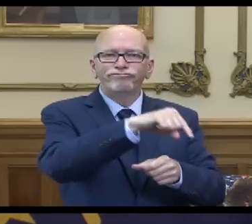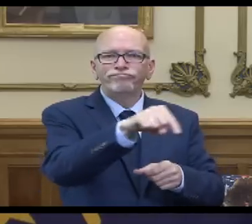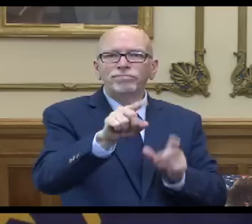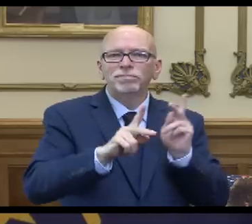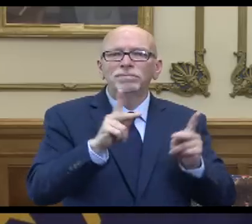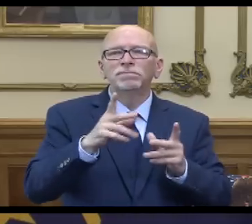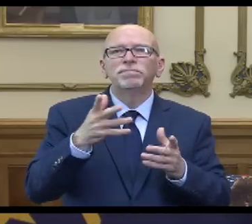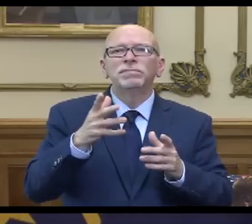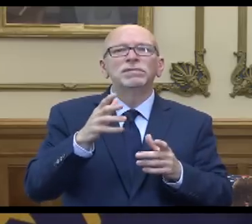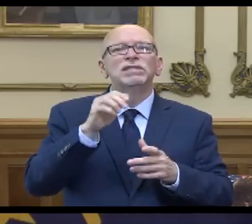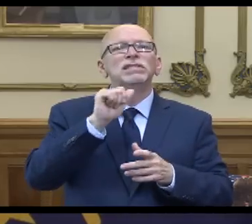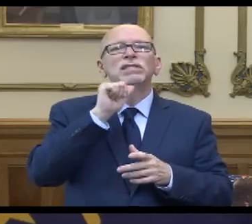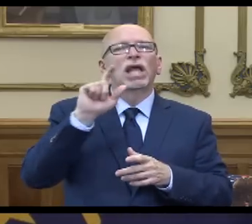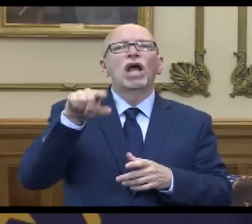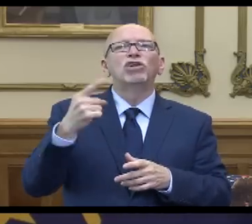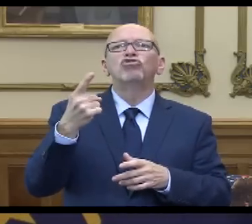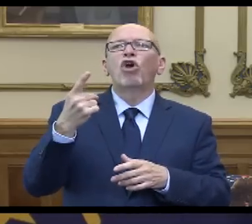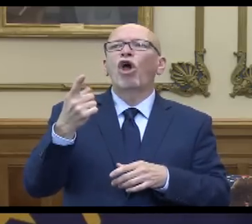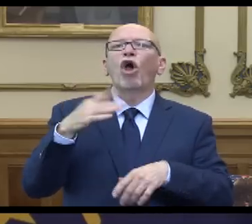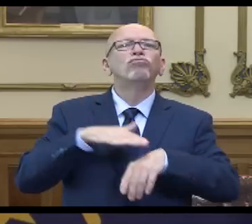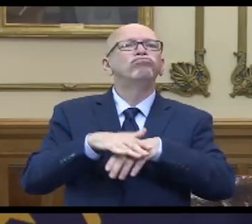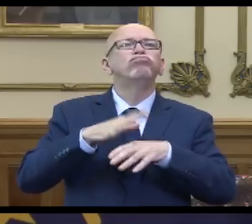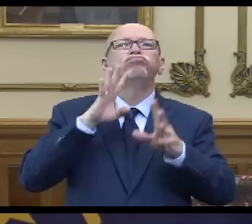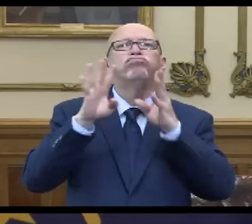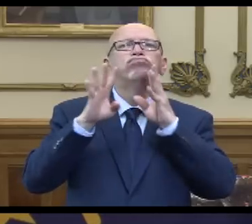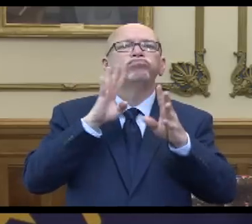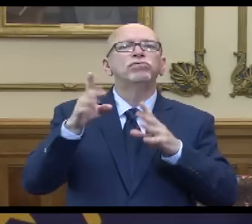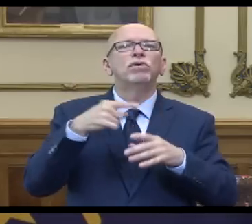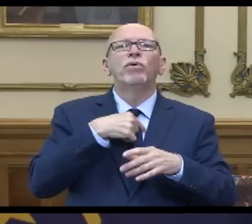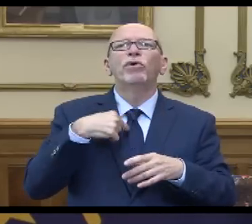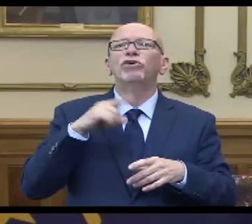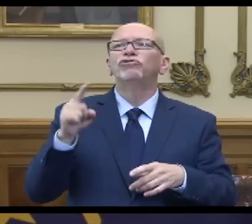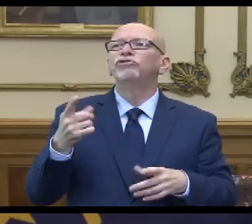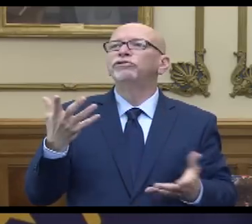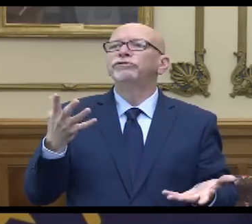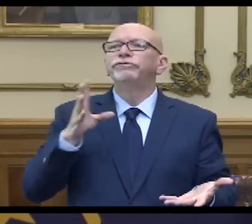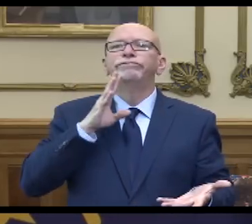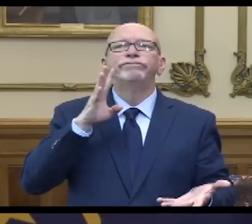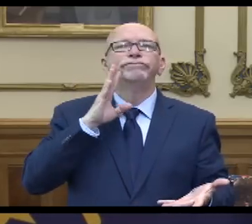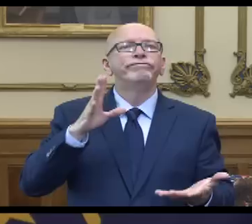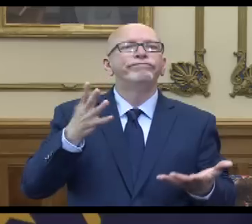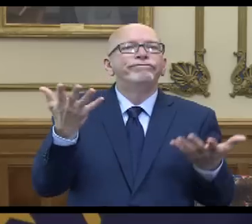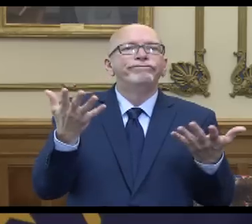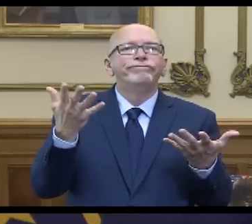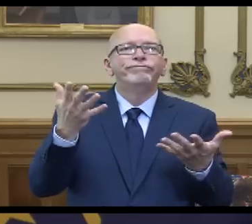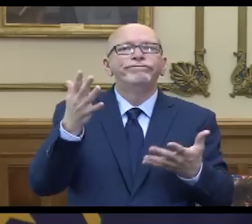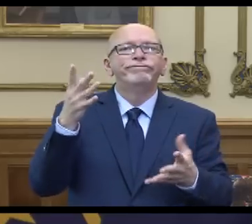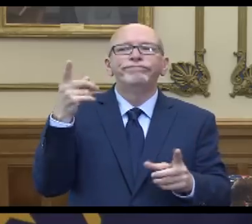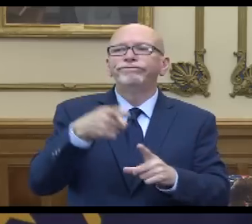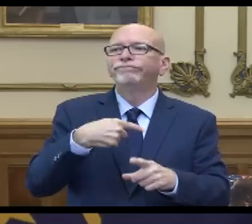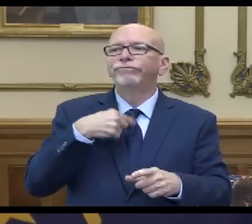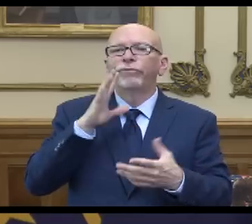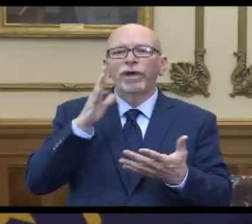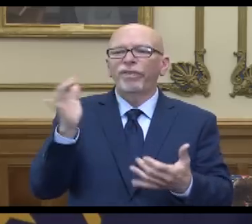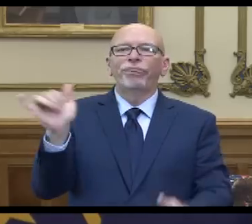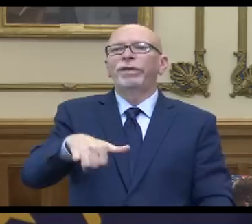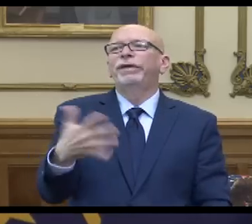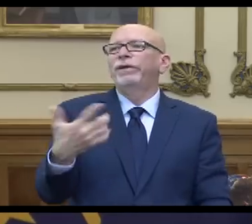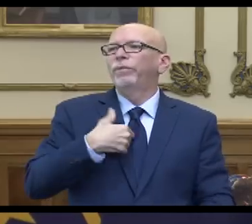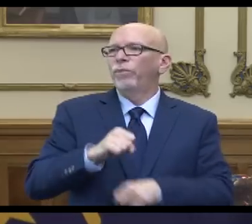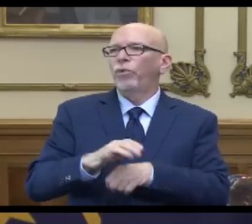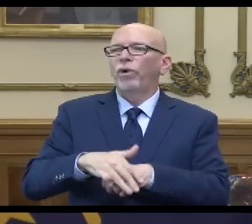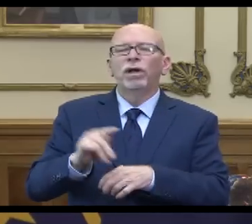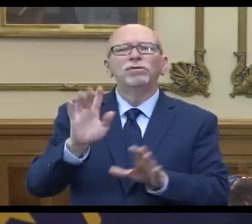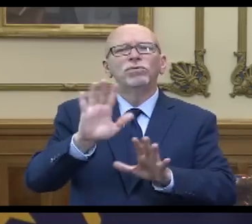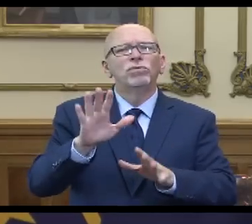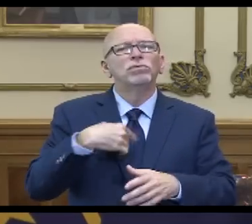not something that's just superficial, that is some slick rhetorical or a bumper sticker that you just slap on and say, there, we're working on this.